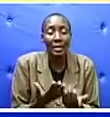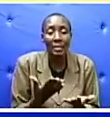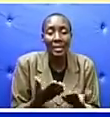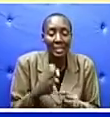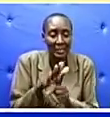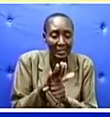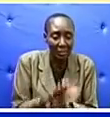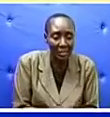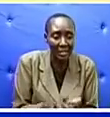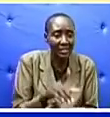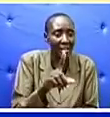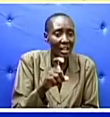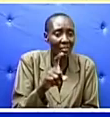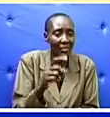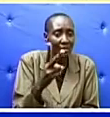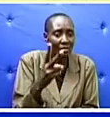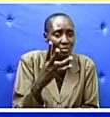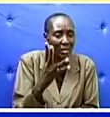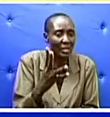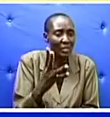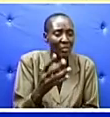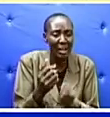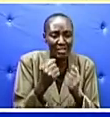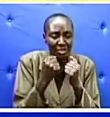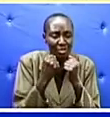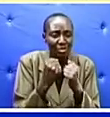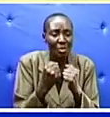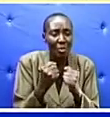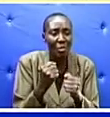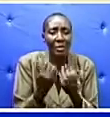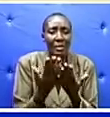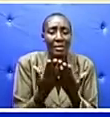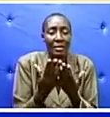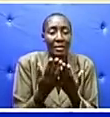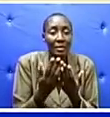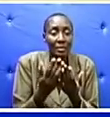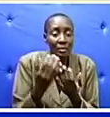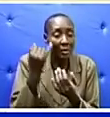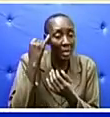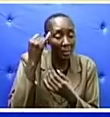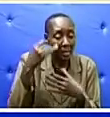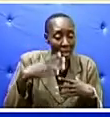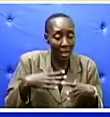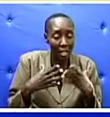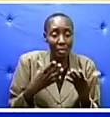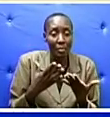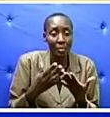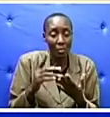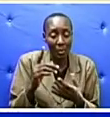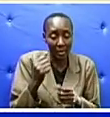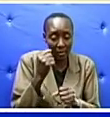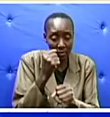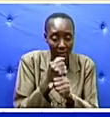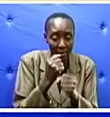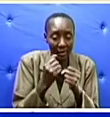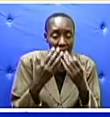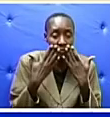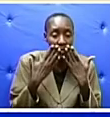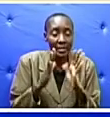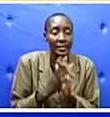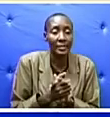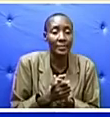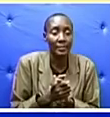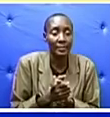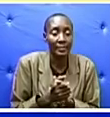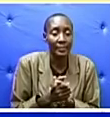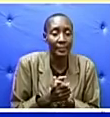joke. It has to be strong. It's a very strong medication. So imagine these people first, they don't have jobs, they've lost most of them. Because you see, a